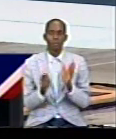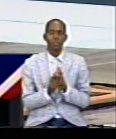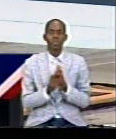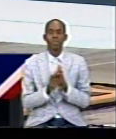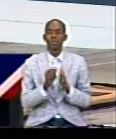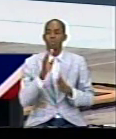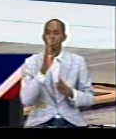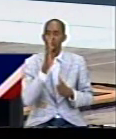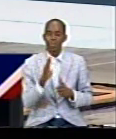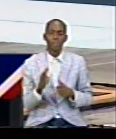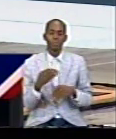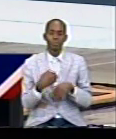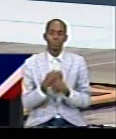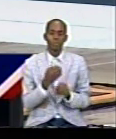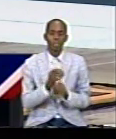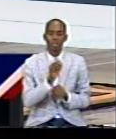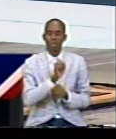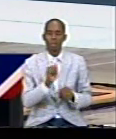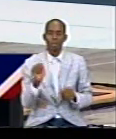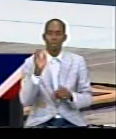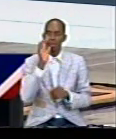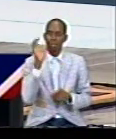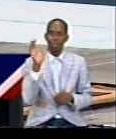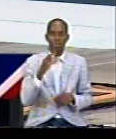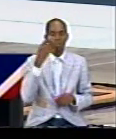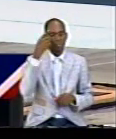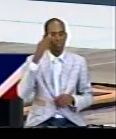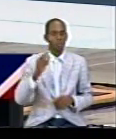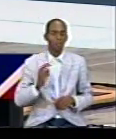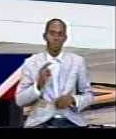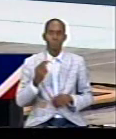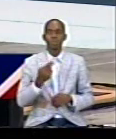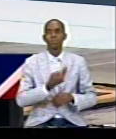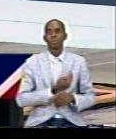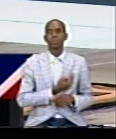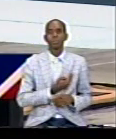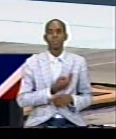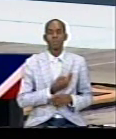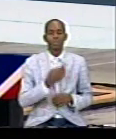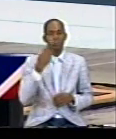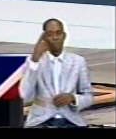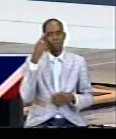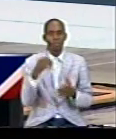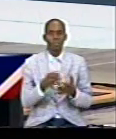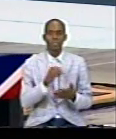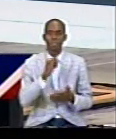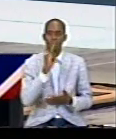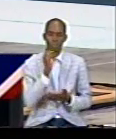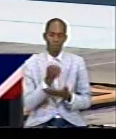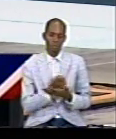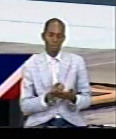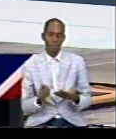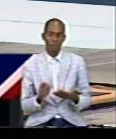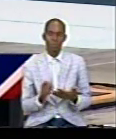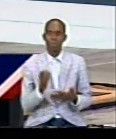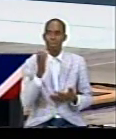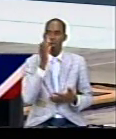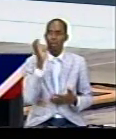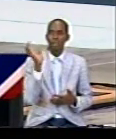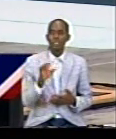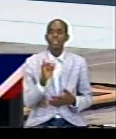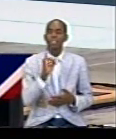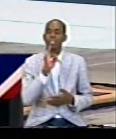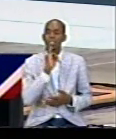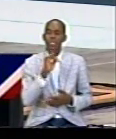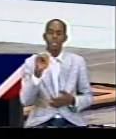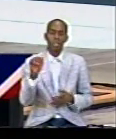being made a curse for us. For it is written, cursed